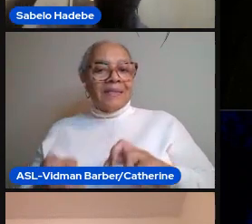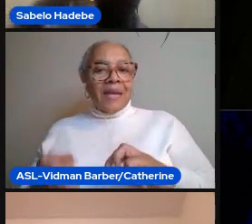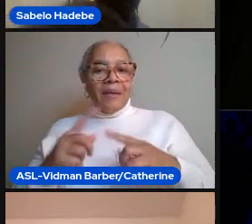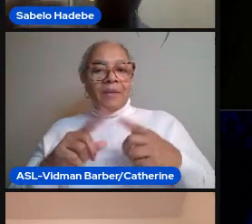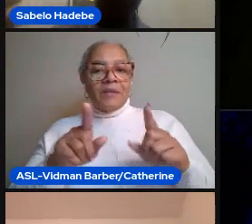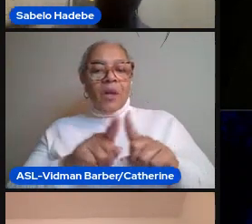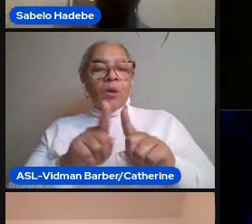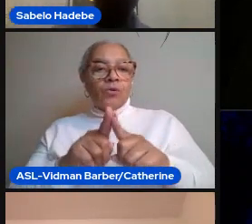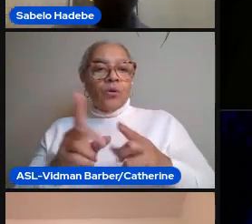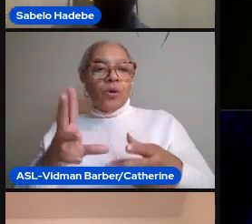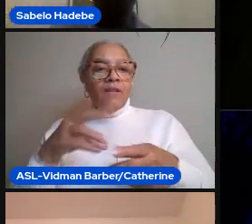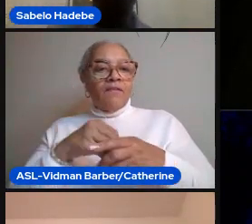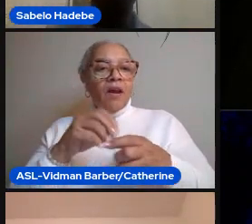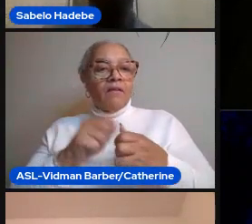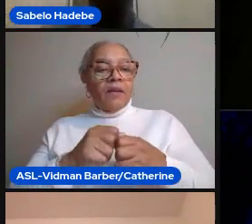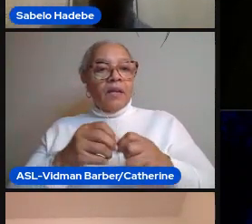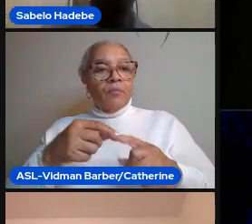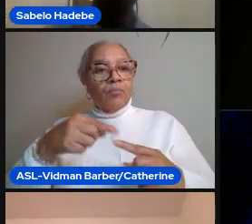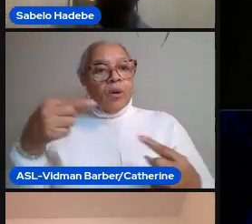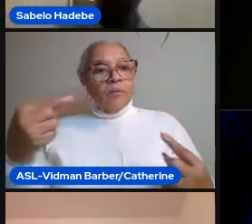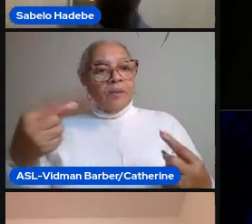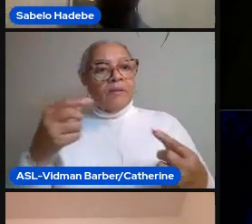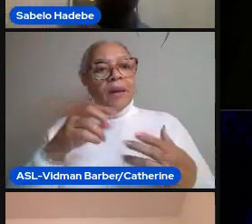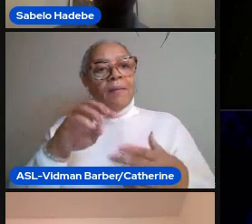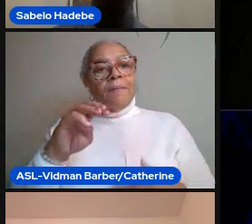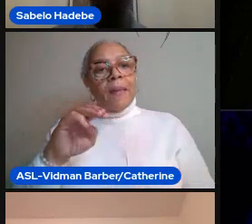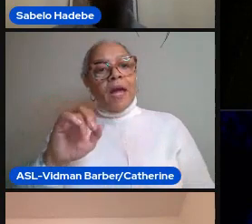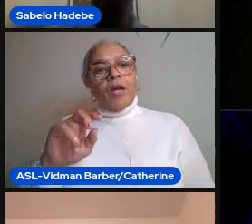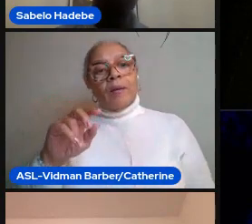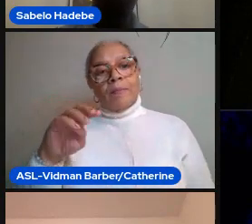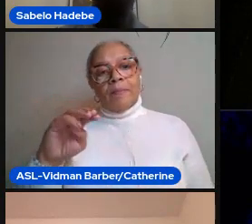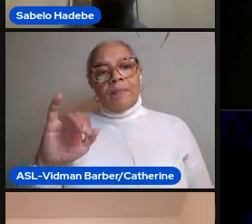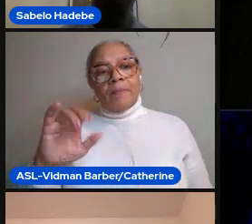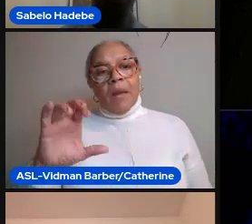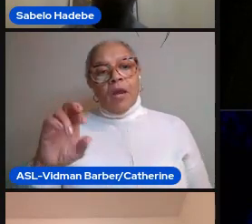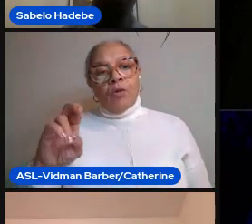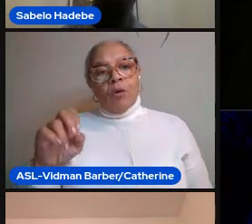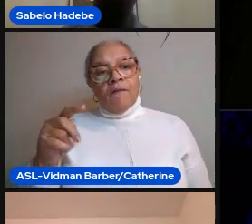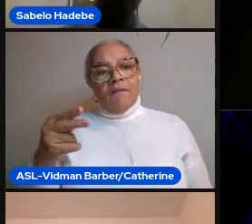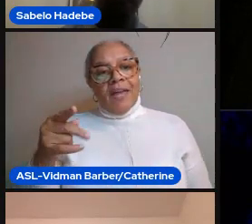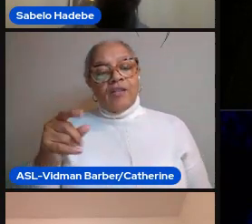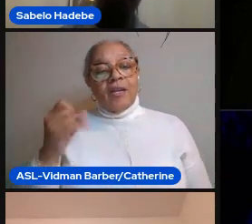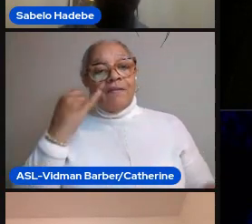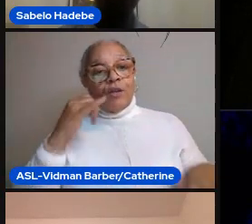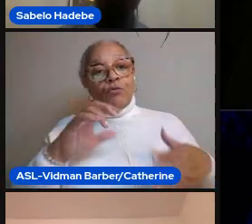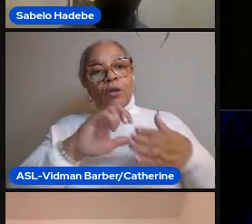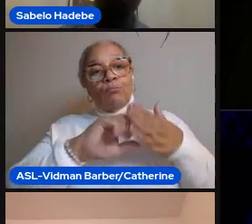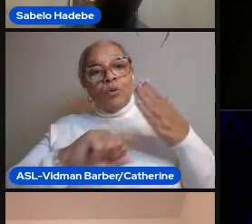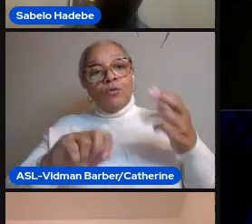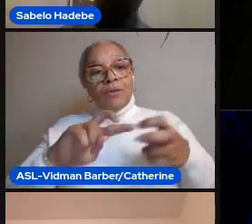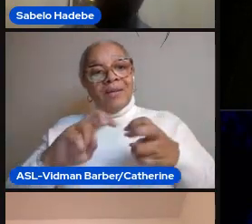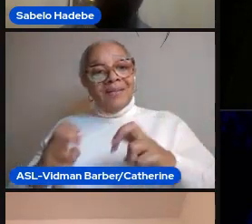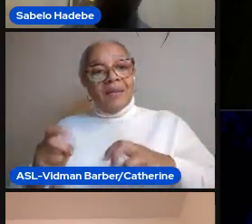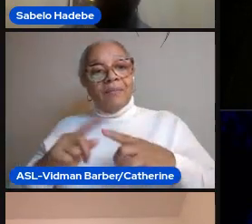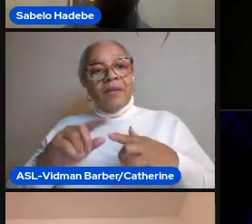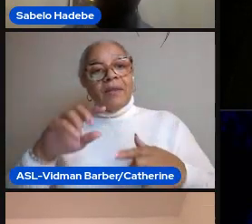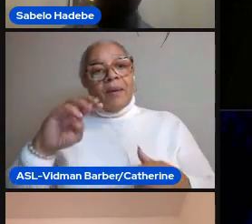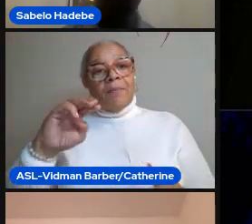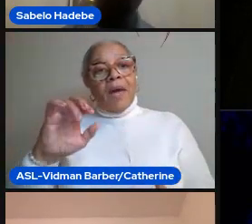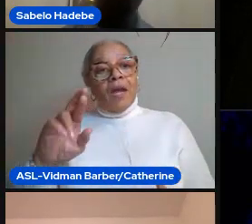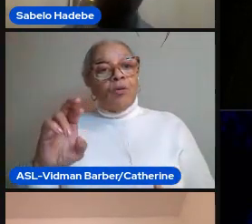in polarizing M2 macrophages, and if you remove the enzyme, then the macrophages are able to